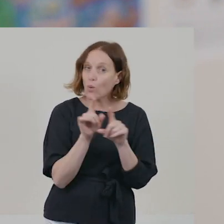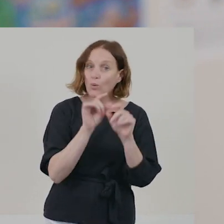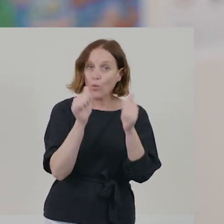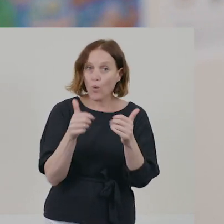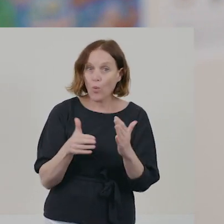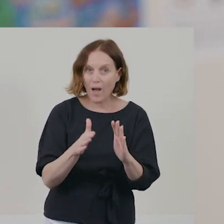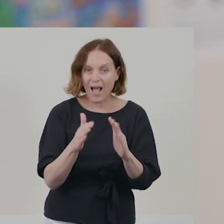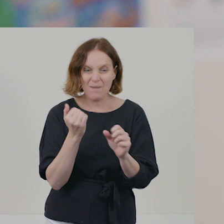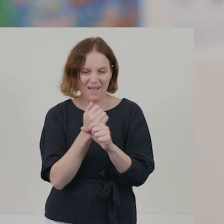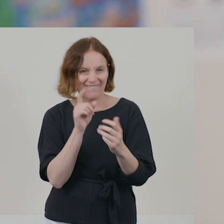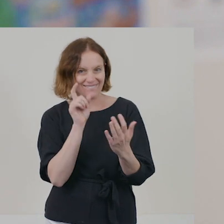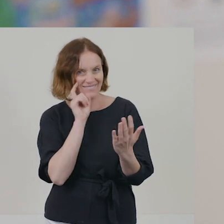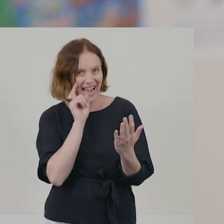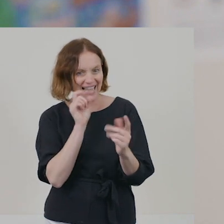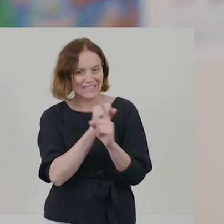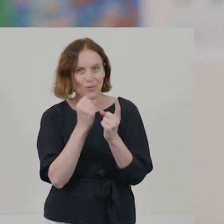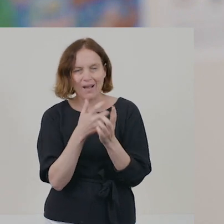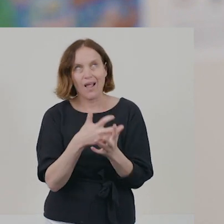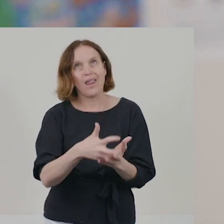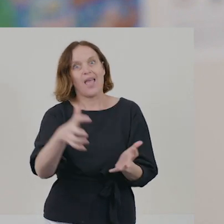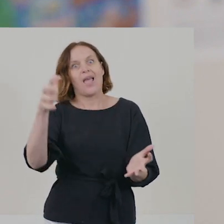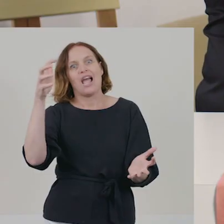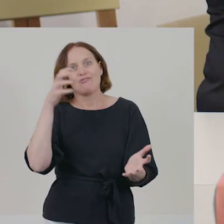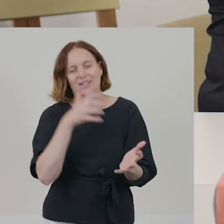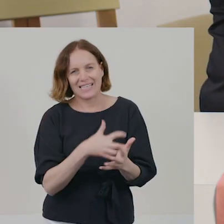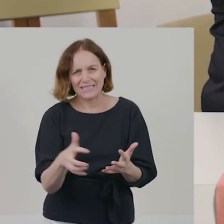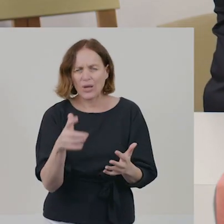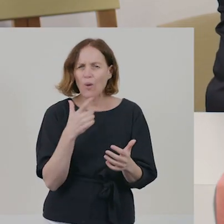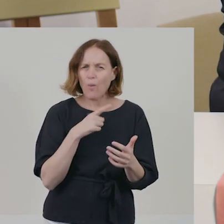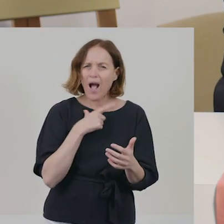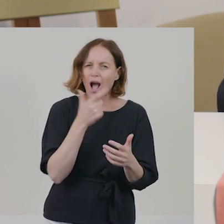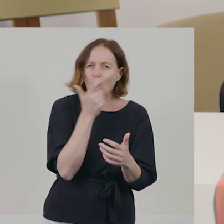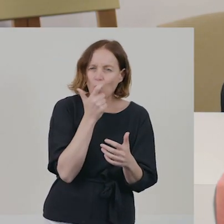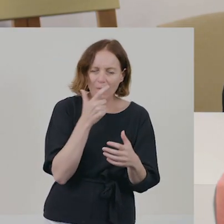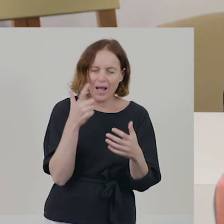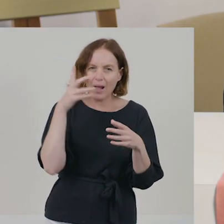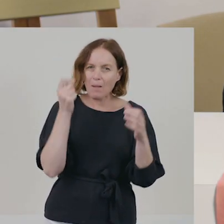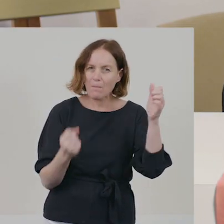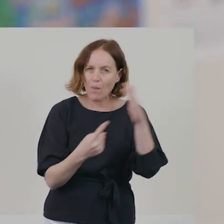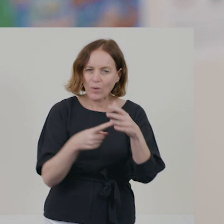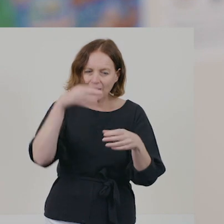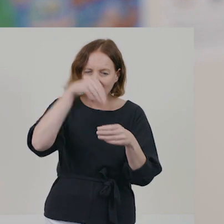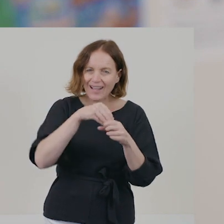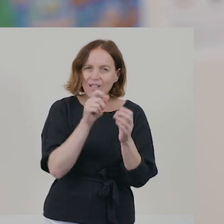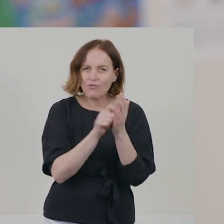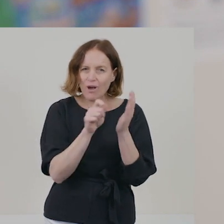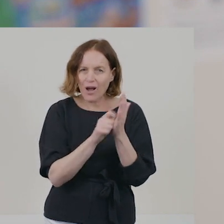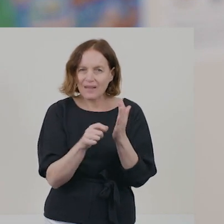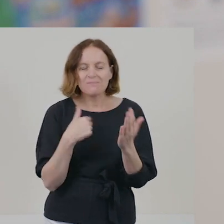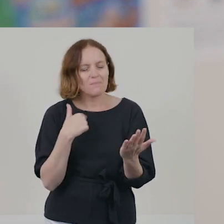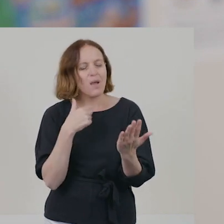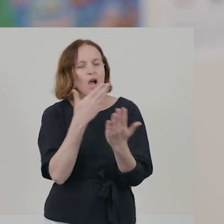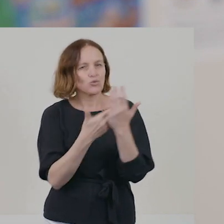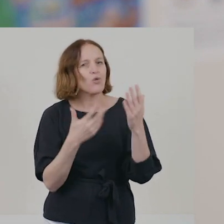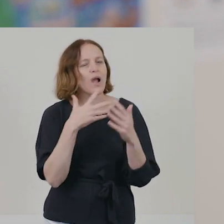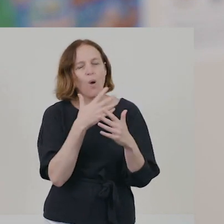also a great way to make a funny situation hilarious. So why is humour so important in writing? Humour is the heartbeat of